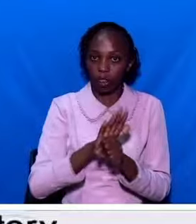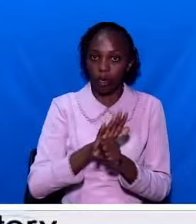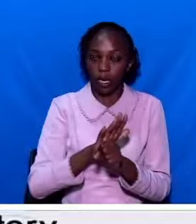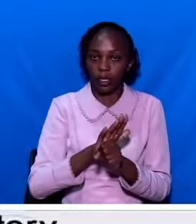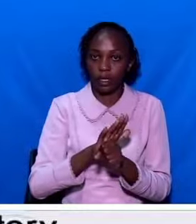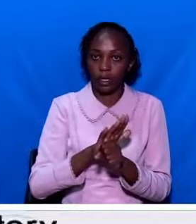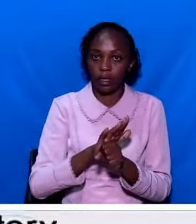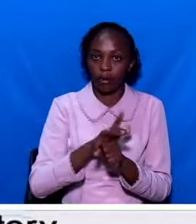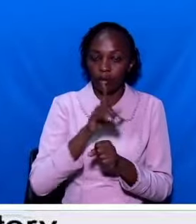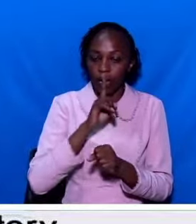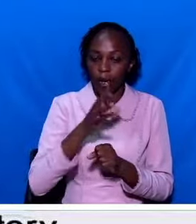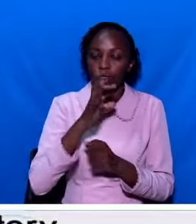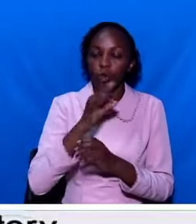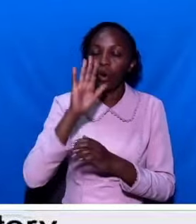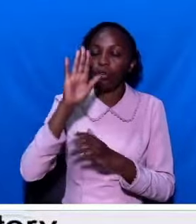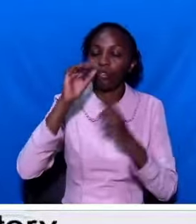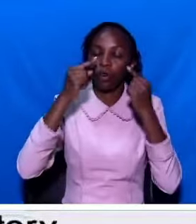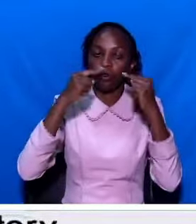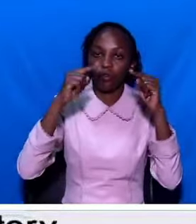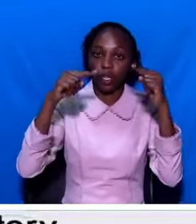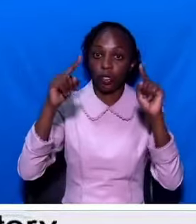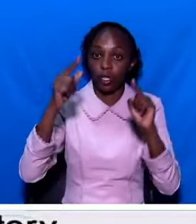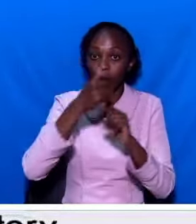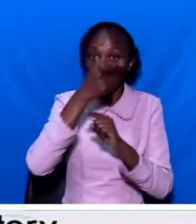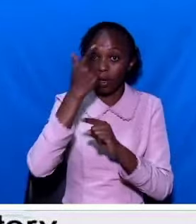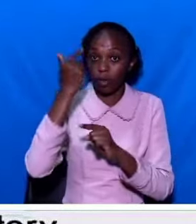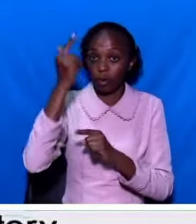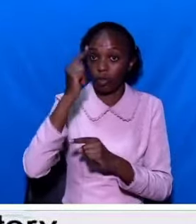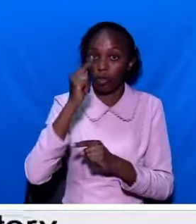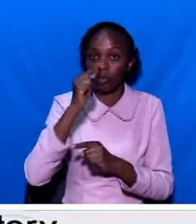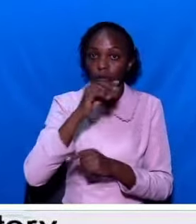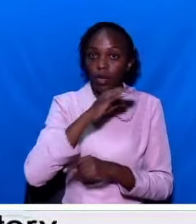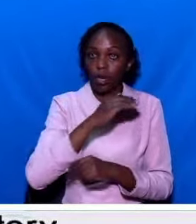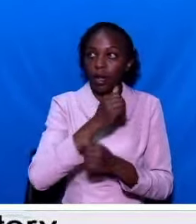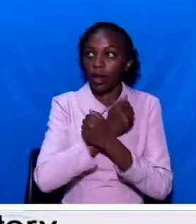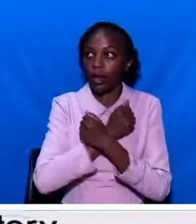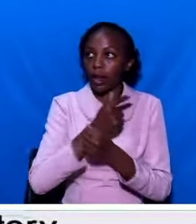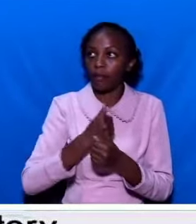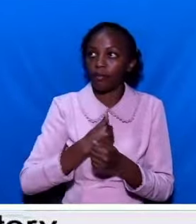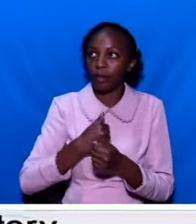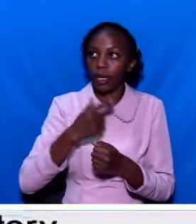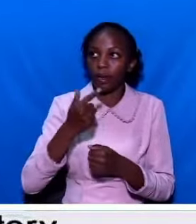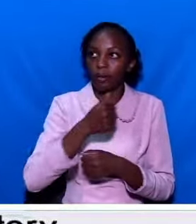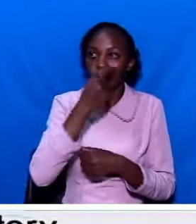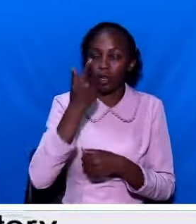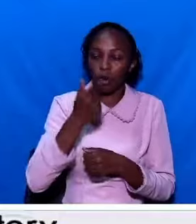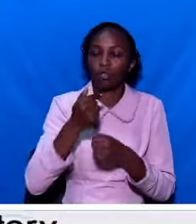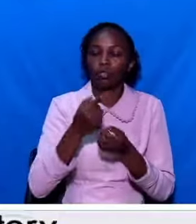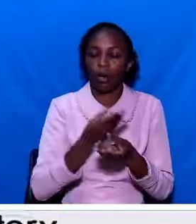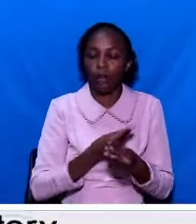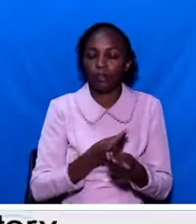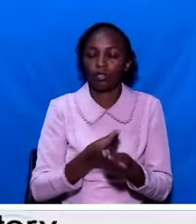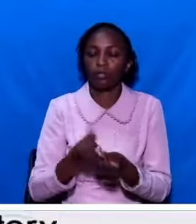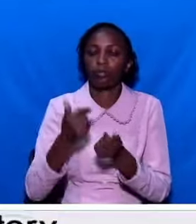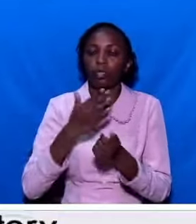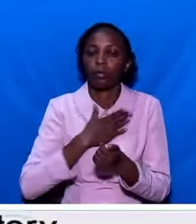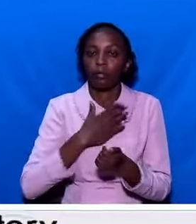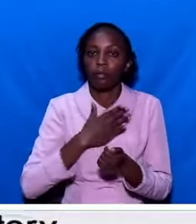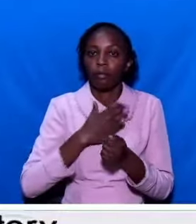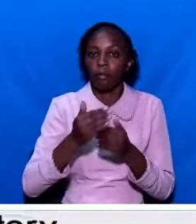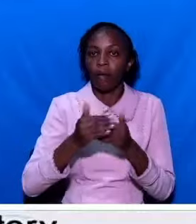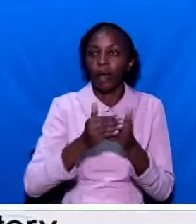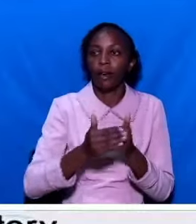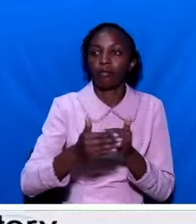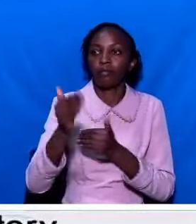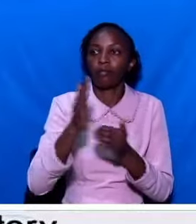of victory. Because you love me, because you've settled my destiny, and because your